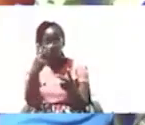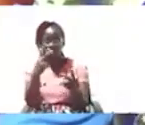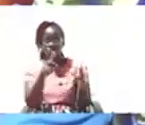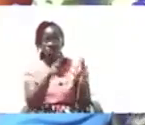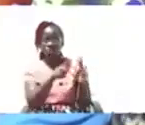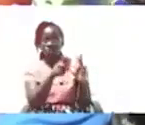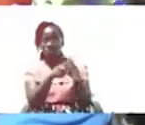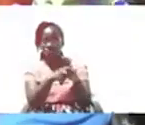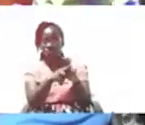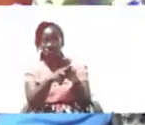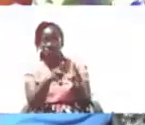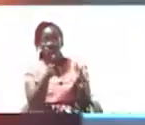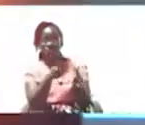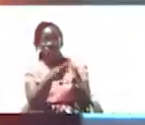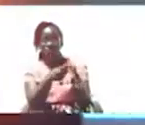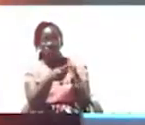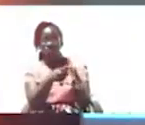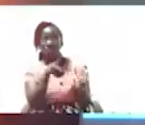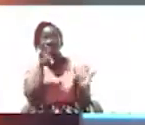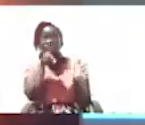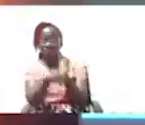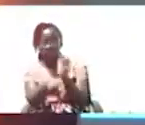her turn,